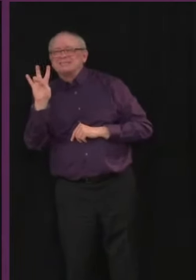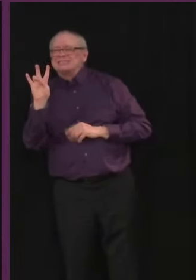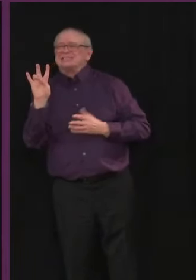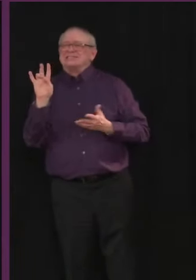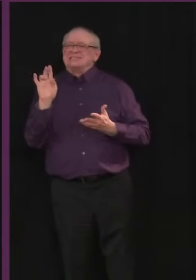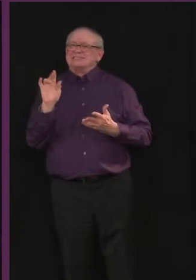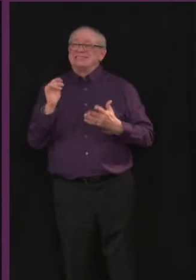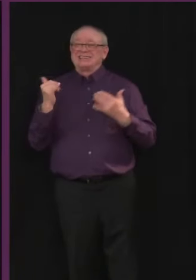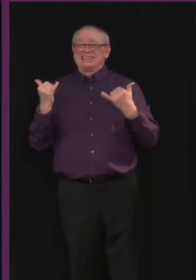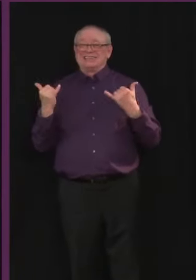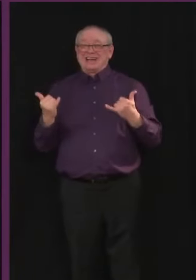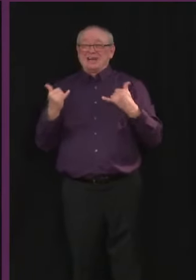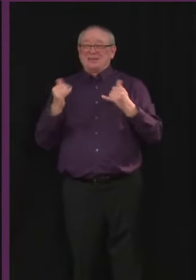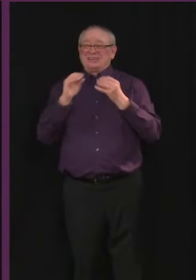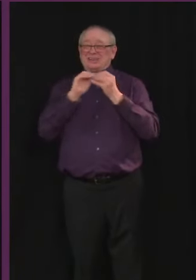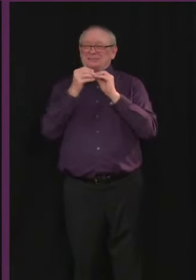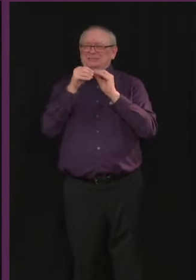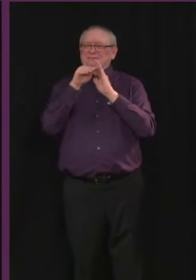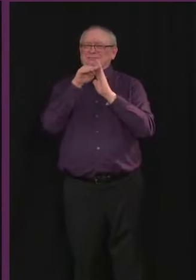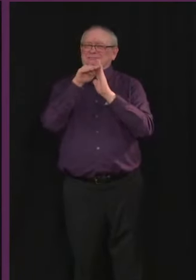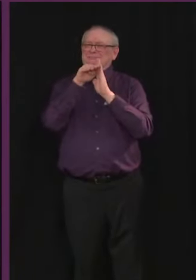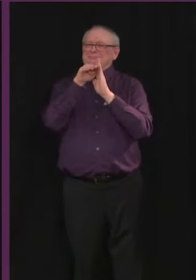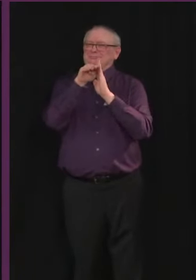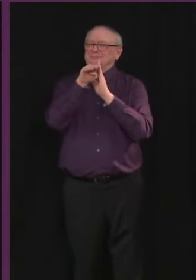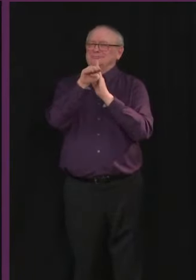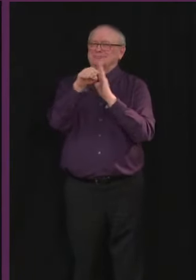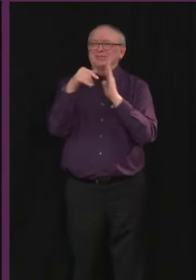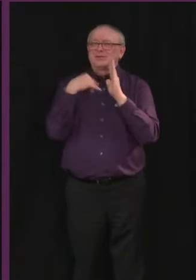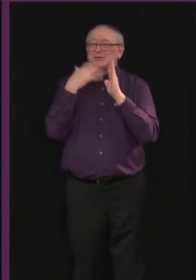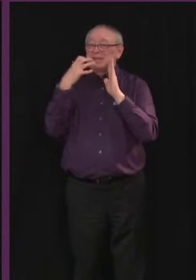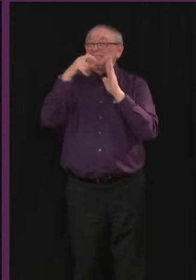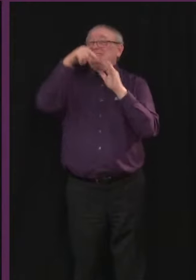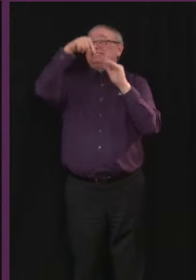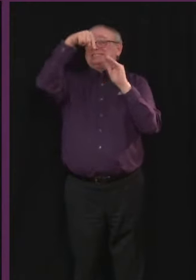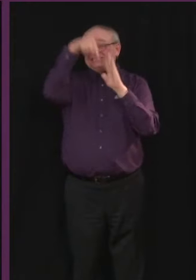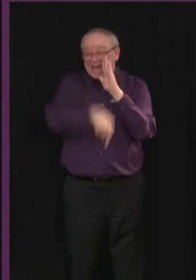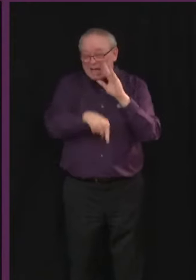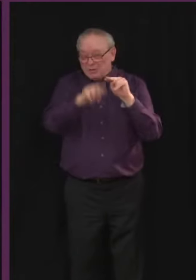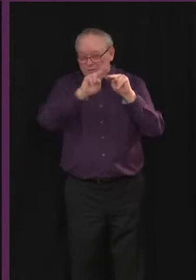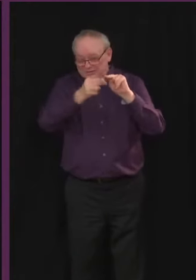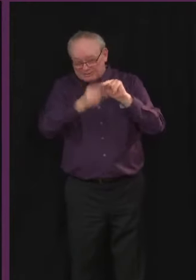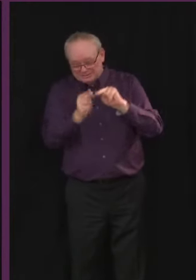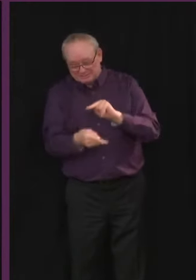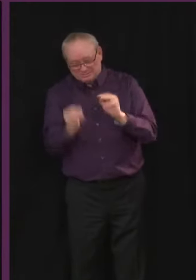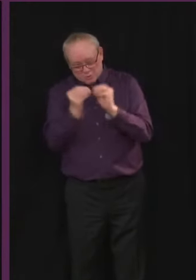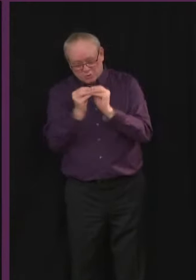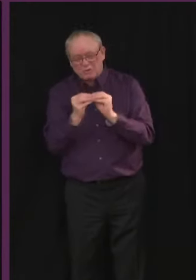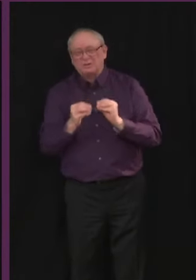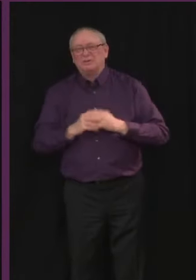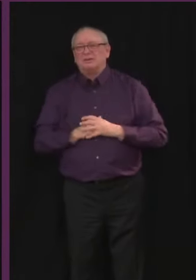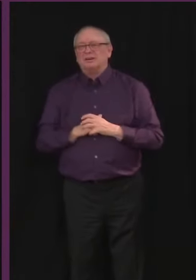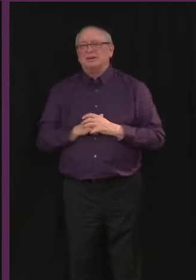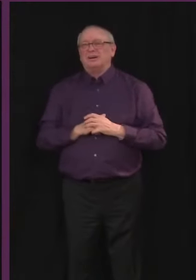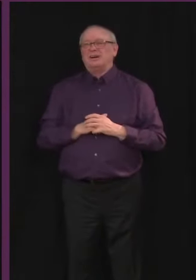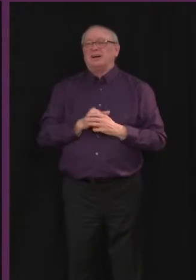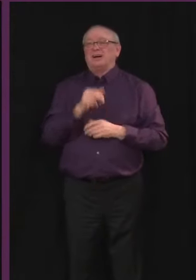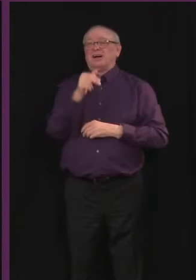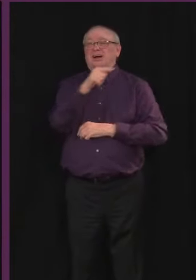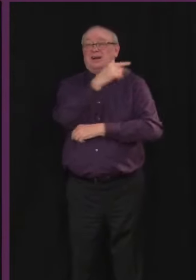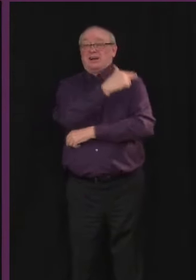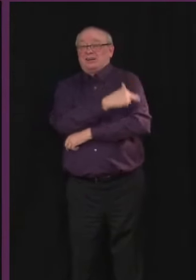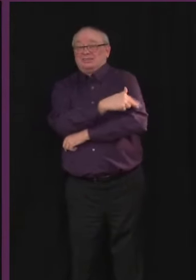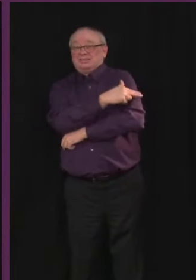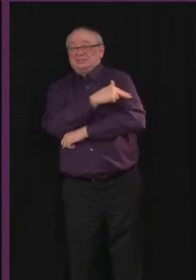that in order to drop our counts in hospital, we need to drop our new cases because the new cases are a leading indicator. So in order to keep